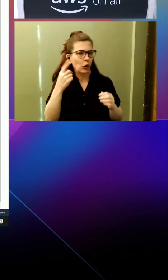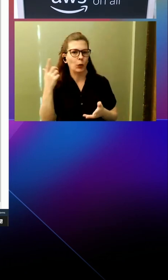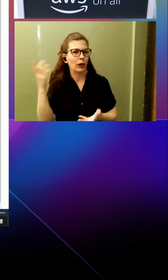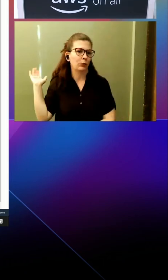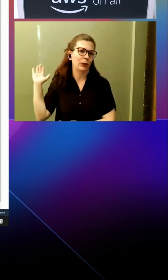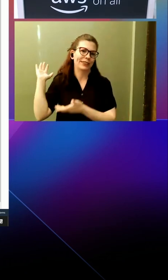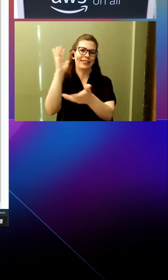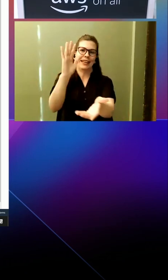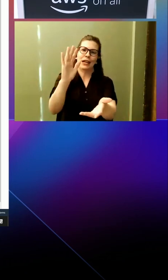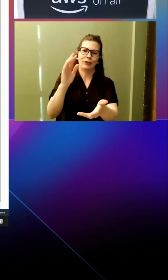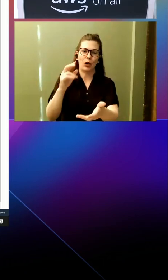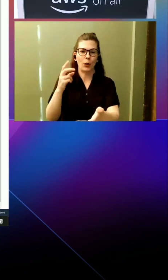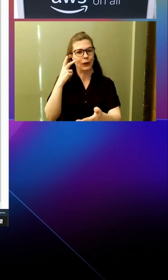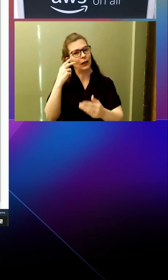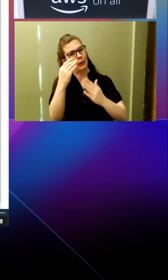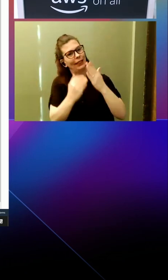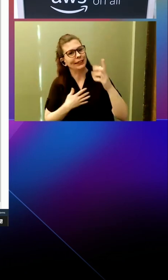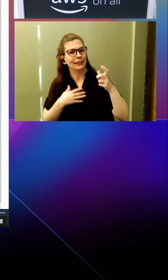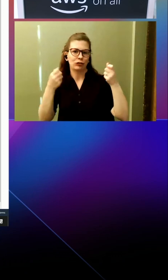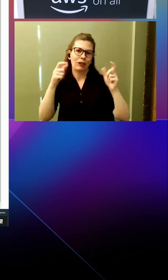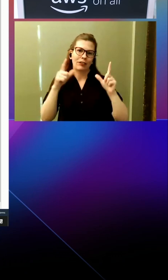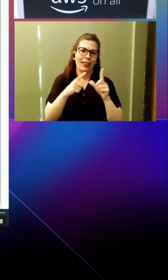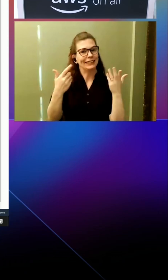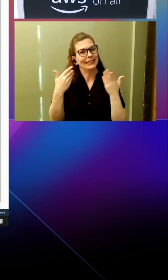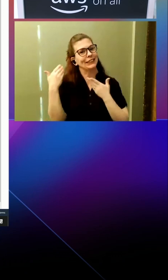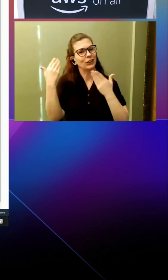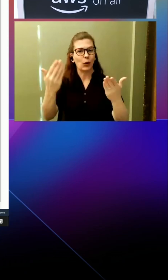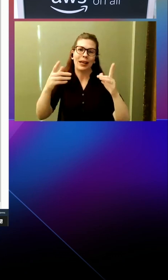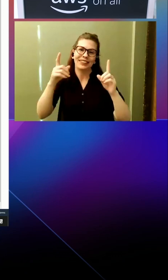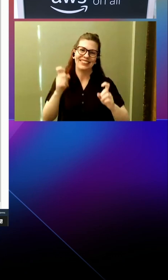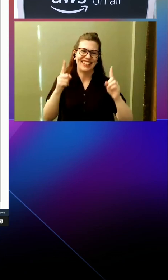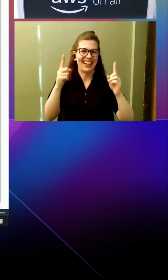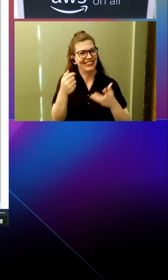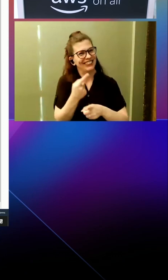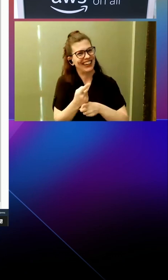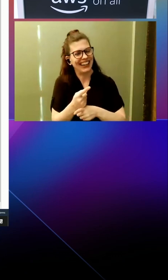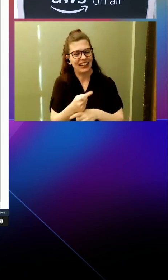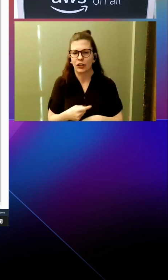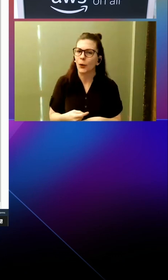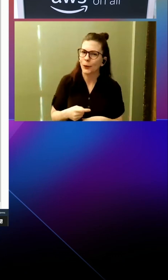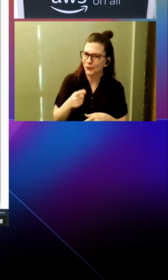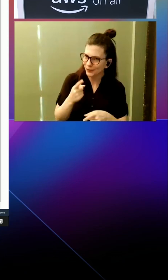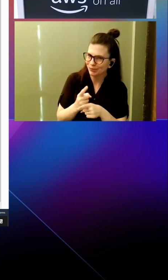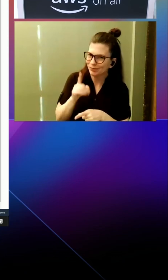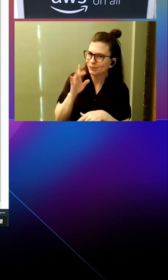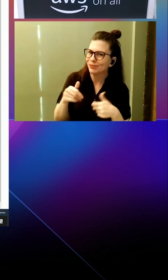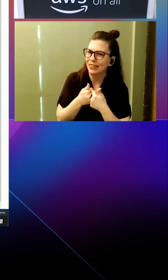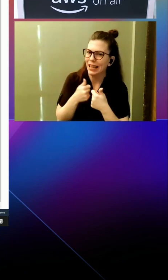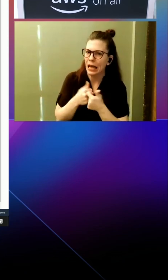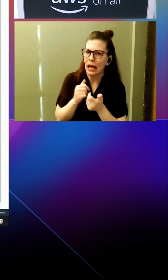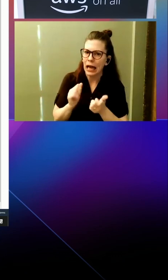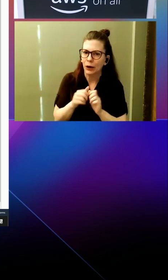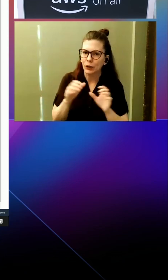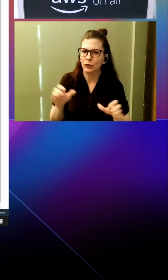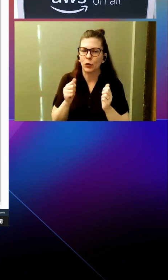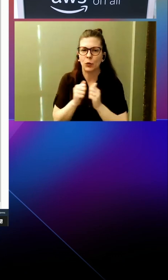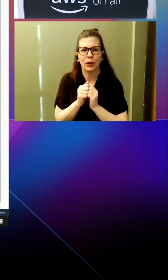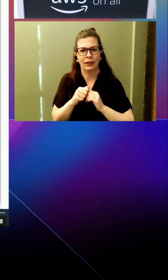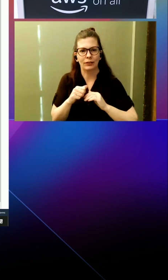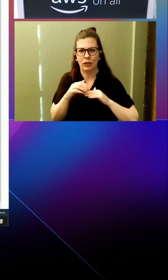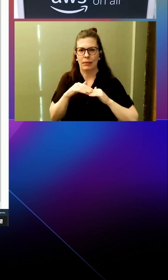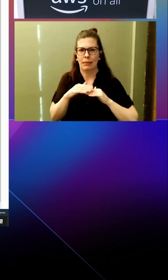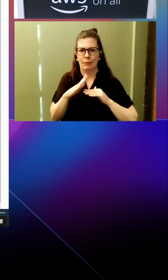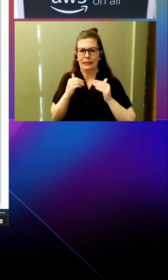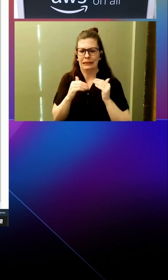a list of driver's license that you want to train your model on, right? No. And so it's a challenge that how do you do it with minimalist data? Right. How do you train